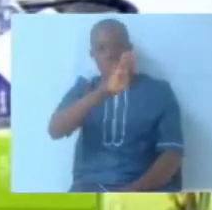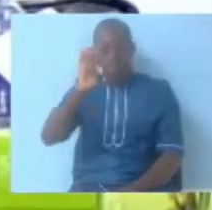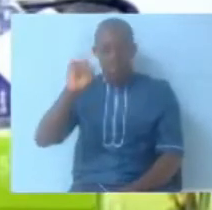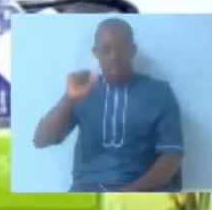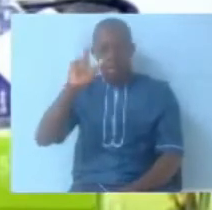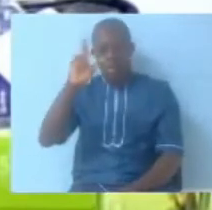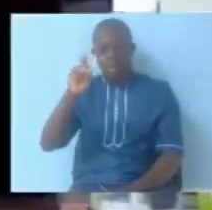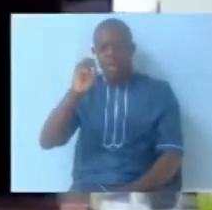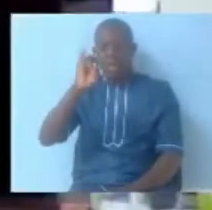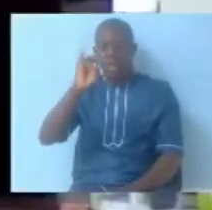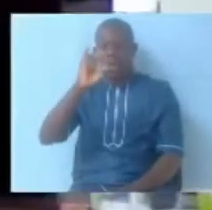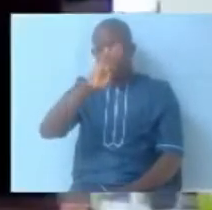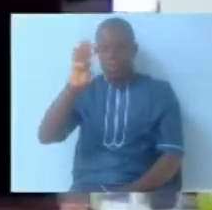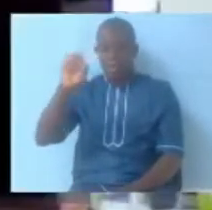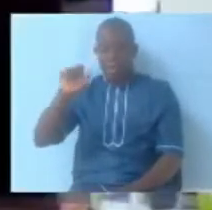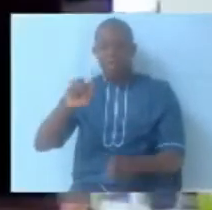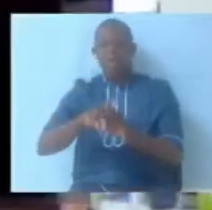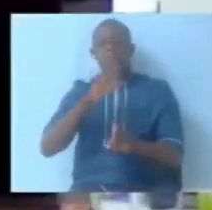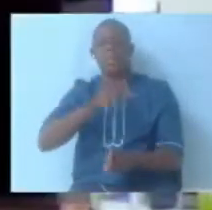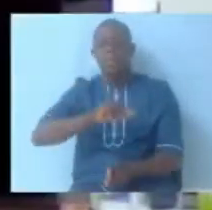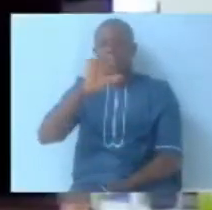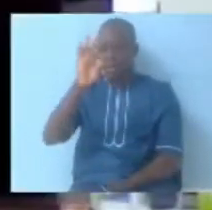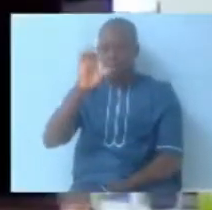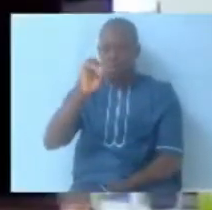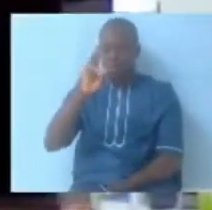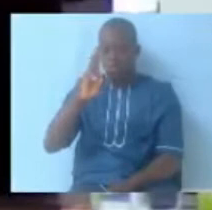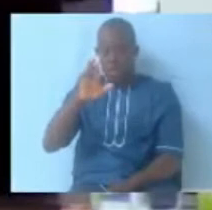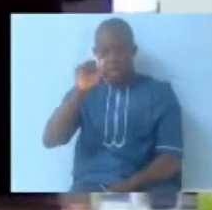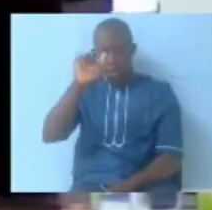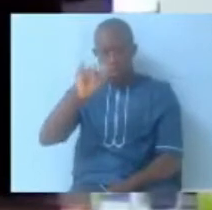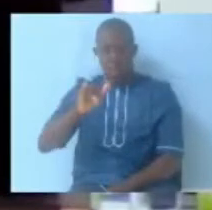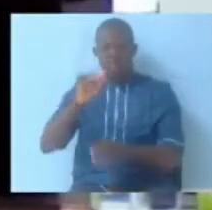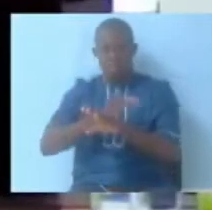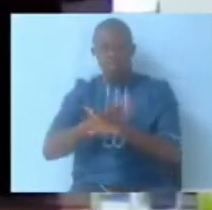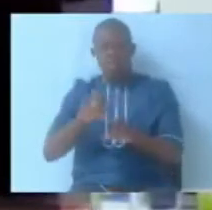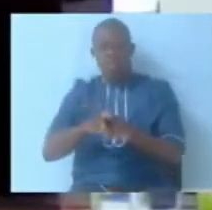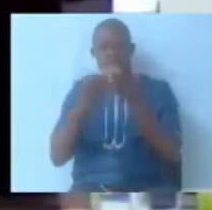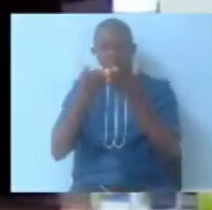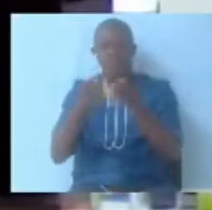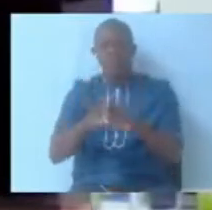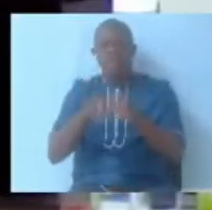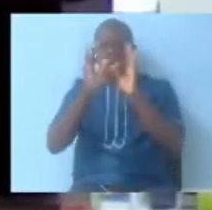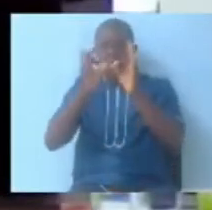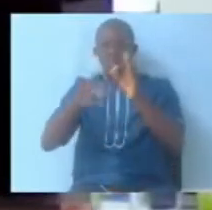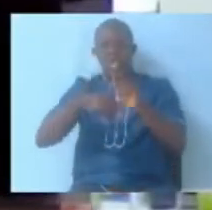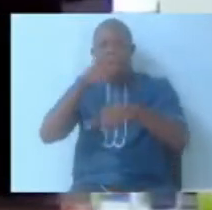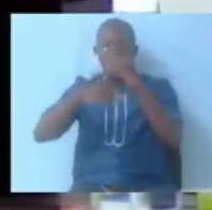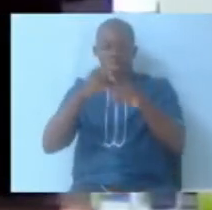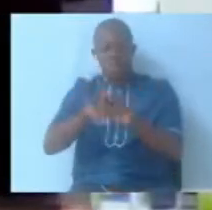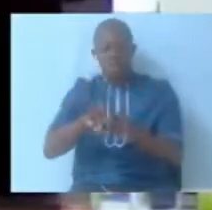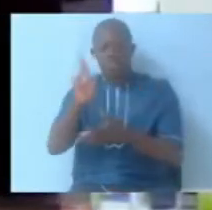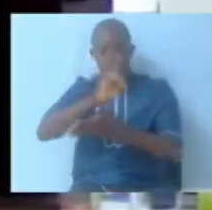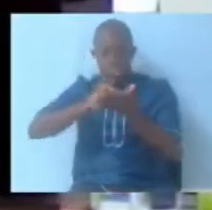And Mr. Touray, just to give us some background before we go into that particular case, give us the context, especially with the passing of some of the